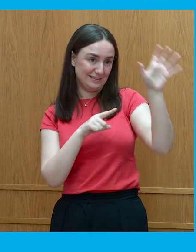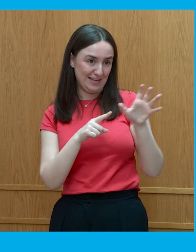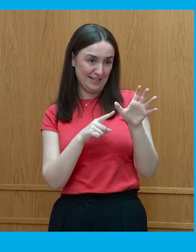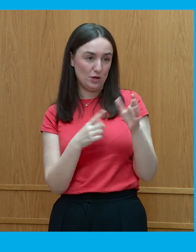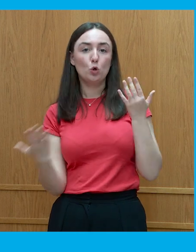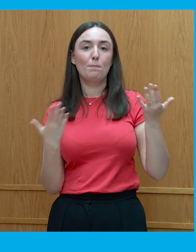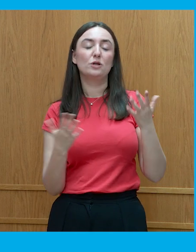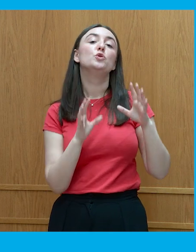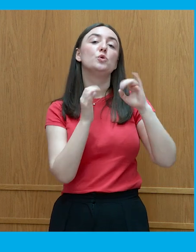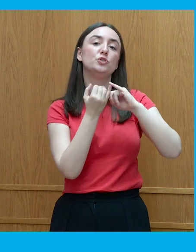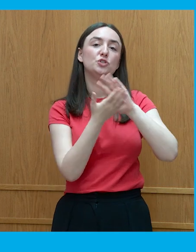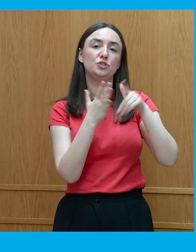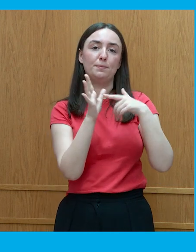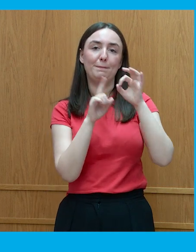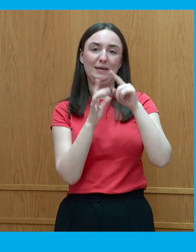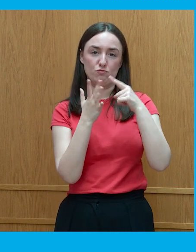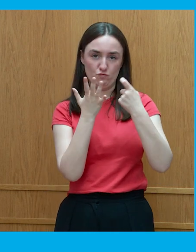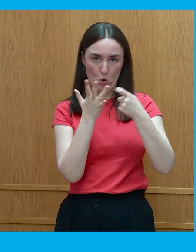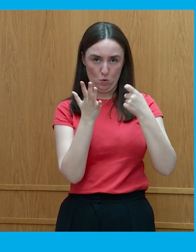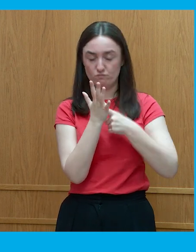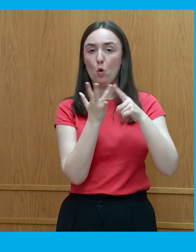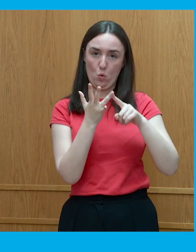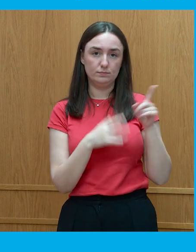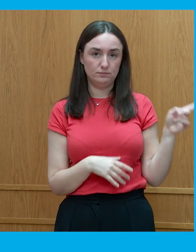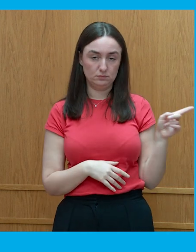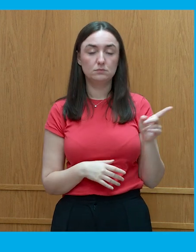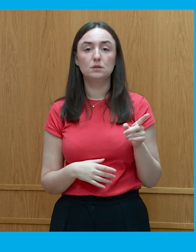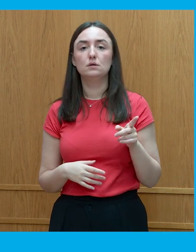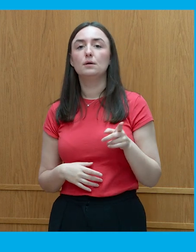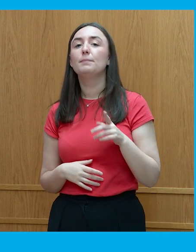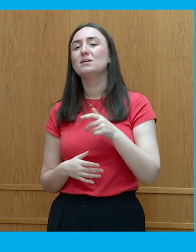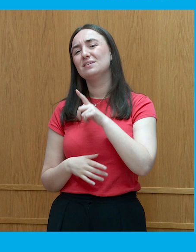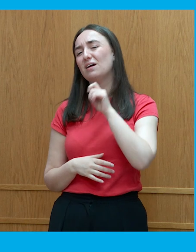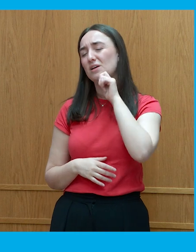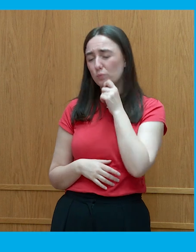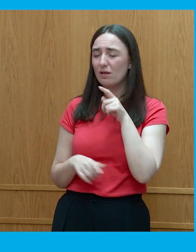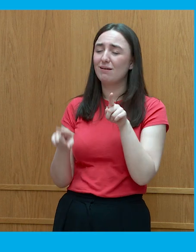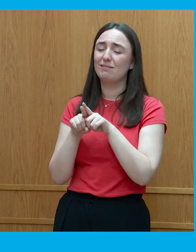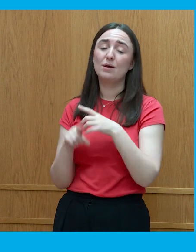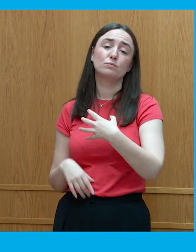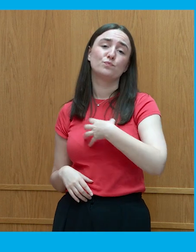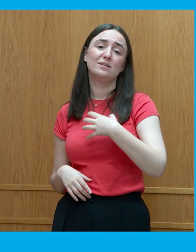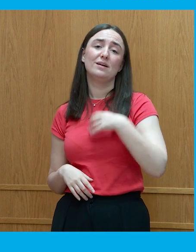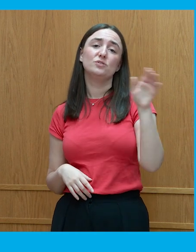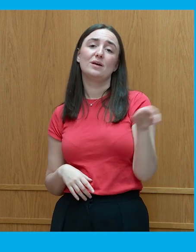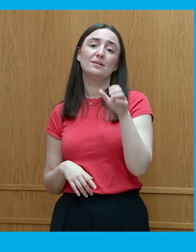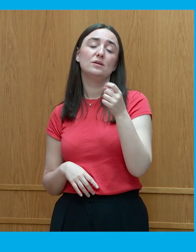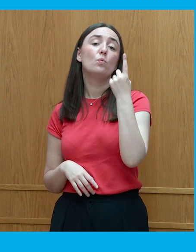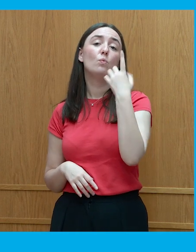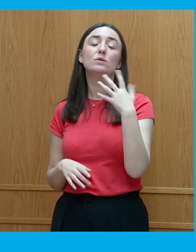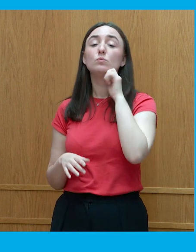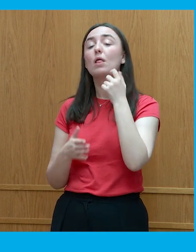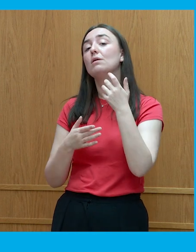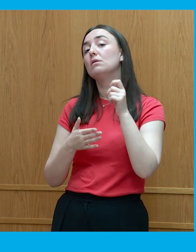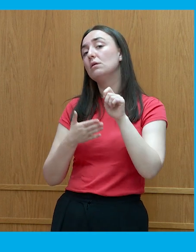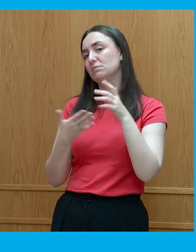is very type A. He's an alpha. He's going to be a presidential candidate someday. He wants the job. He can't get away from appearing that way,